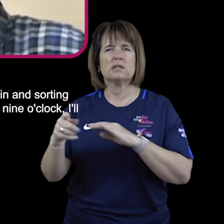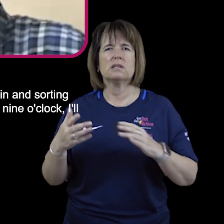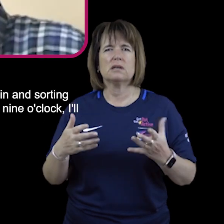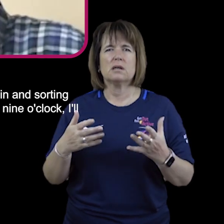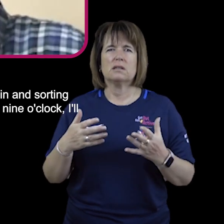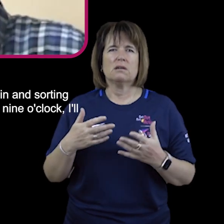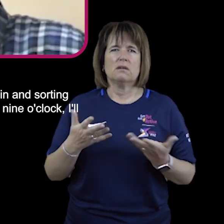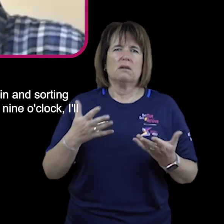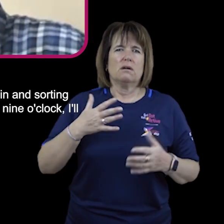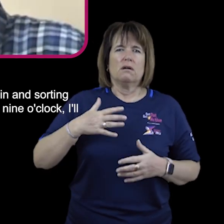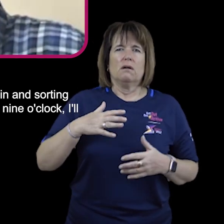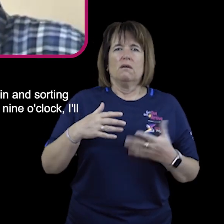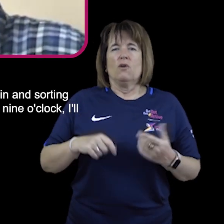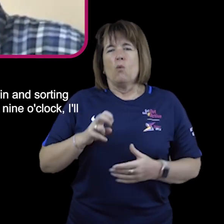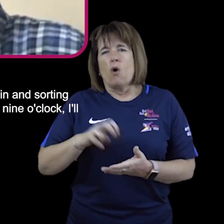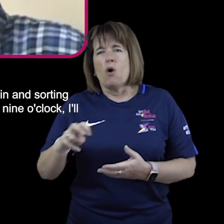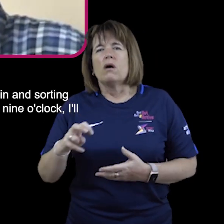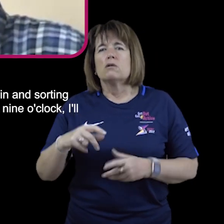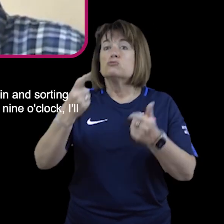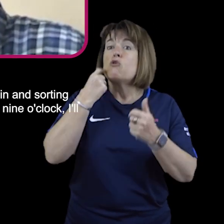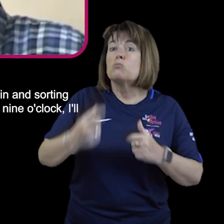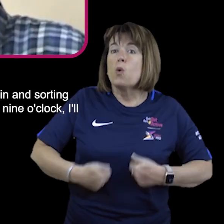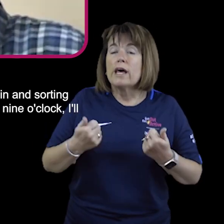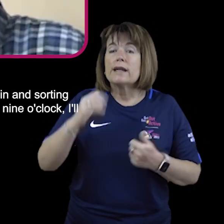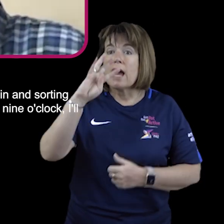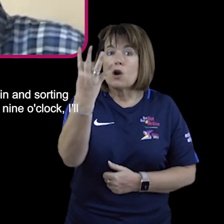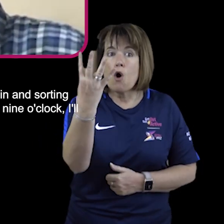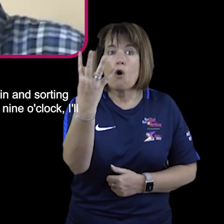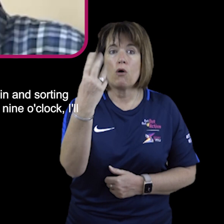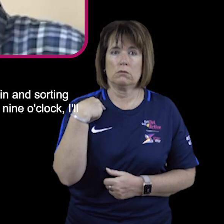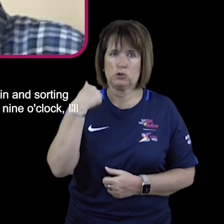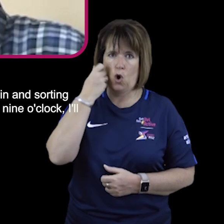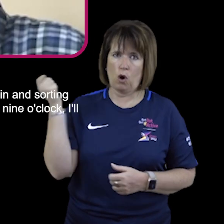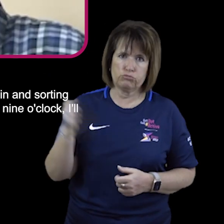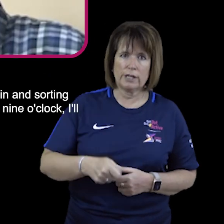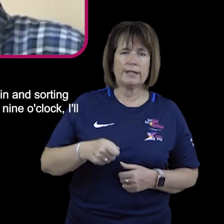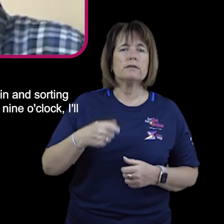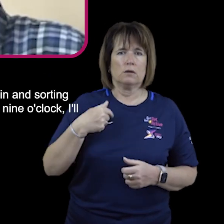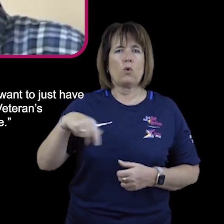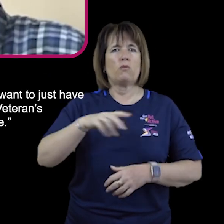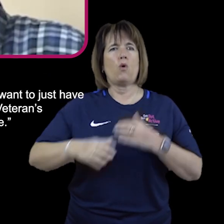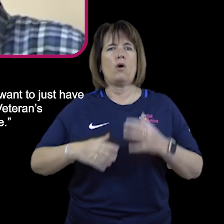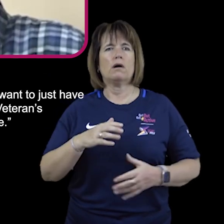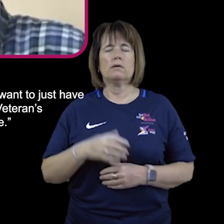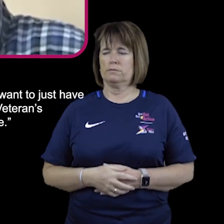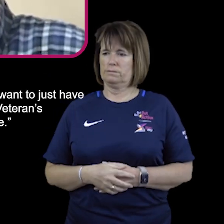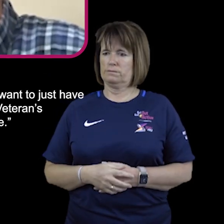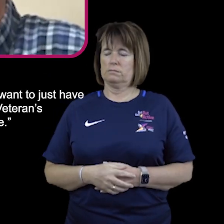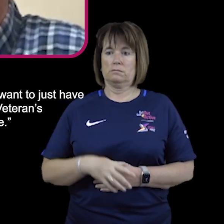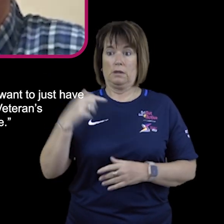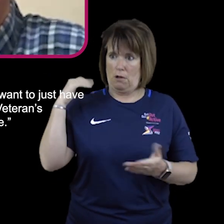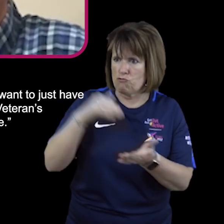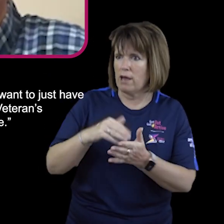morning, 9 o'clock, I'll bring the dog and we'll go for a walk. And bless him, he turned up and we went for a walk. And he said, I'm